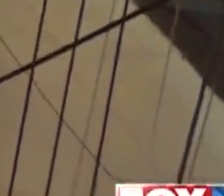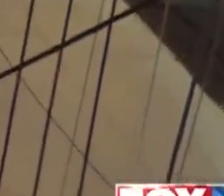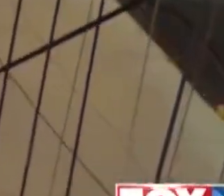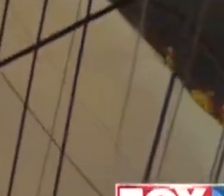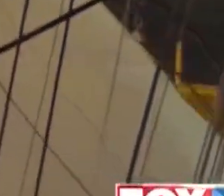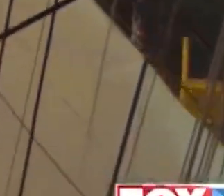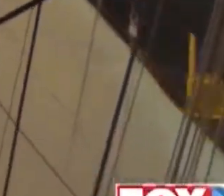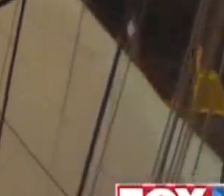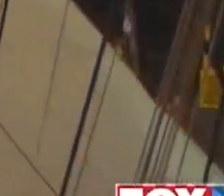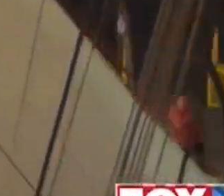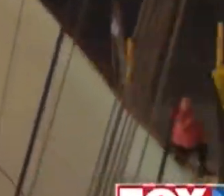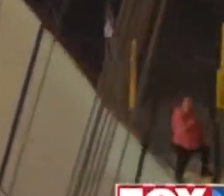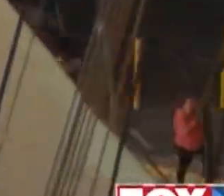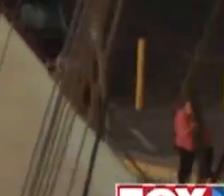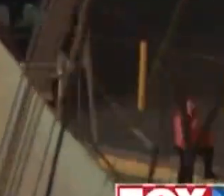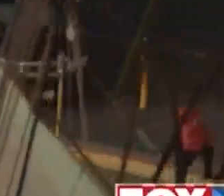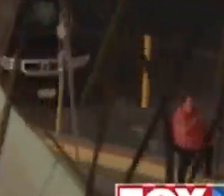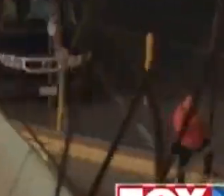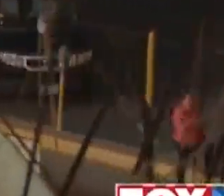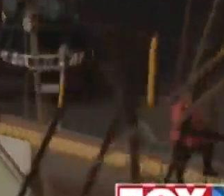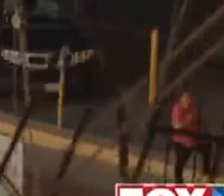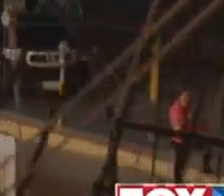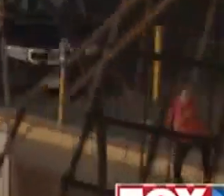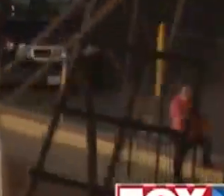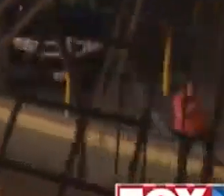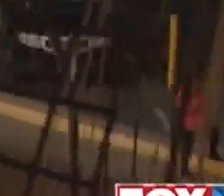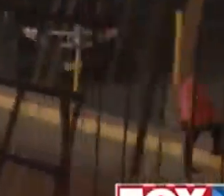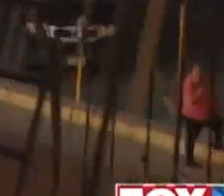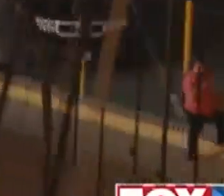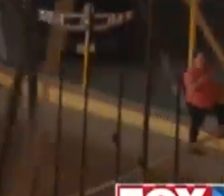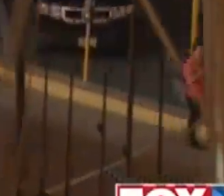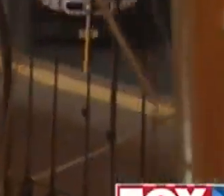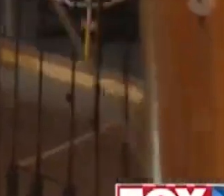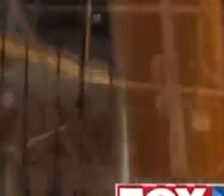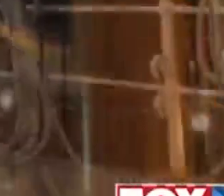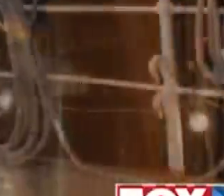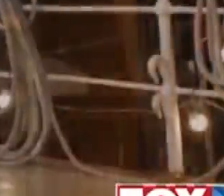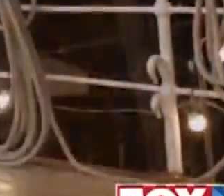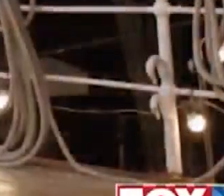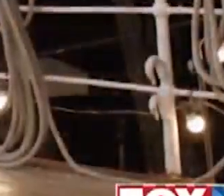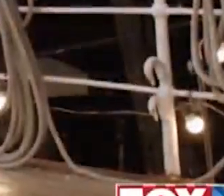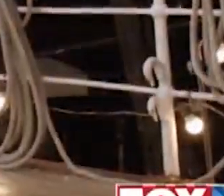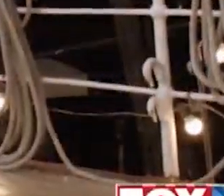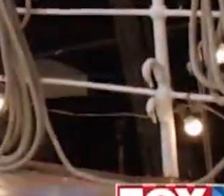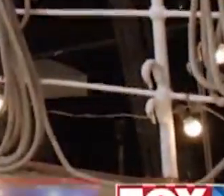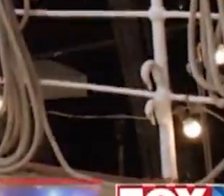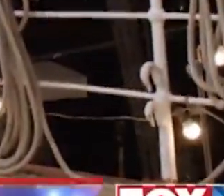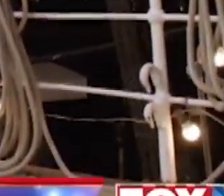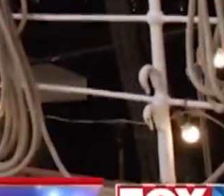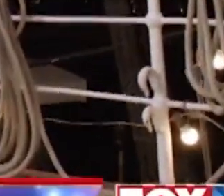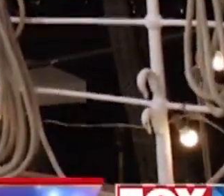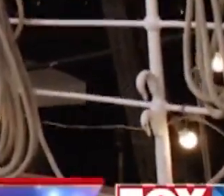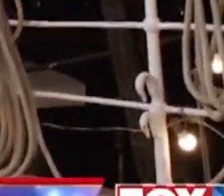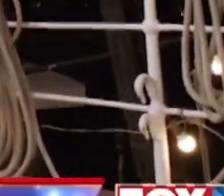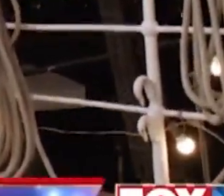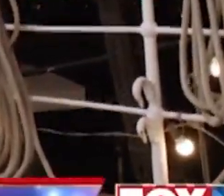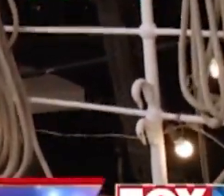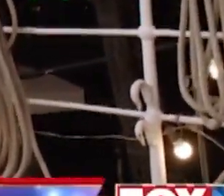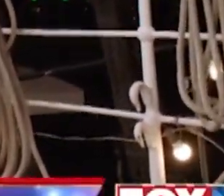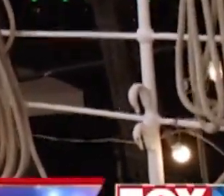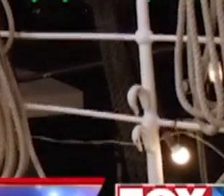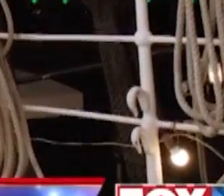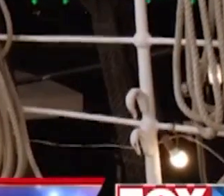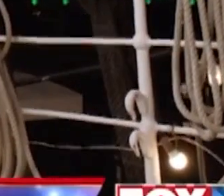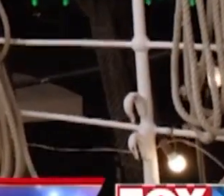Ladies and gentlemen, from the deck of the Star of India along San Diego Embarcadero, please welcome critical care